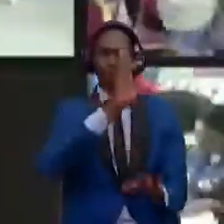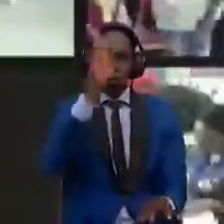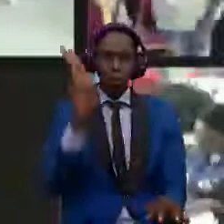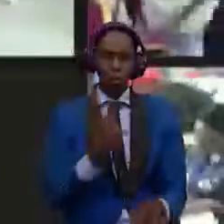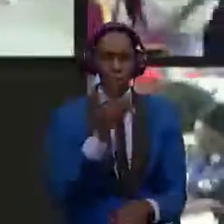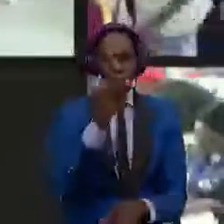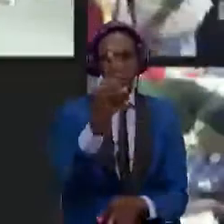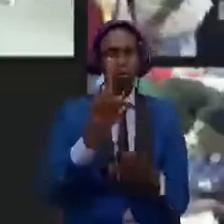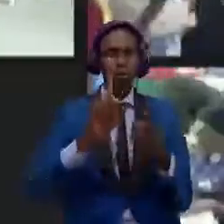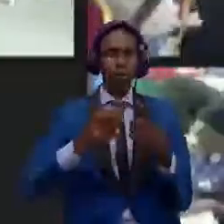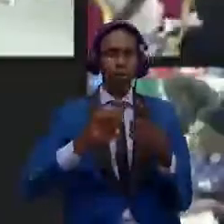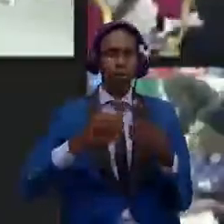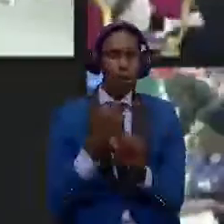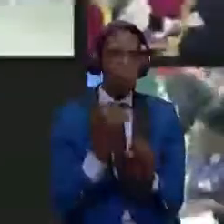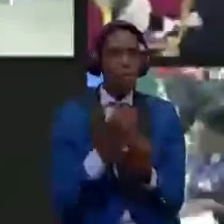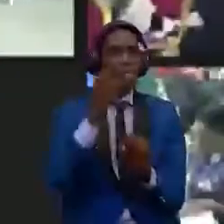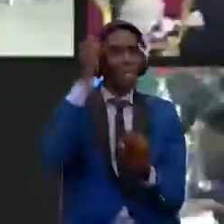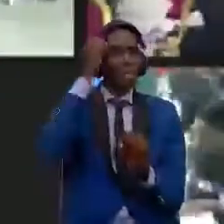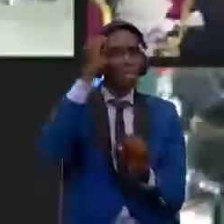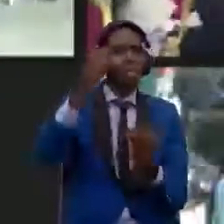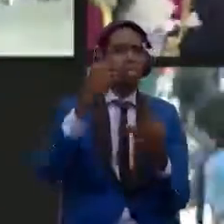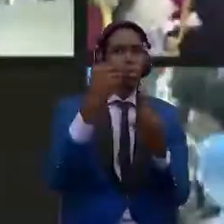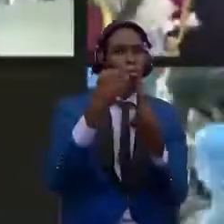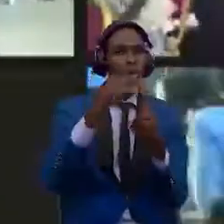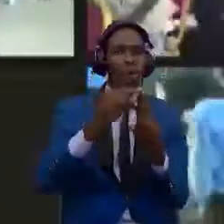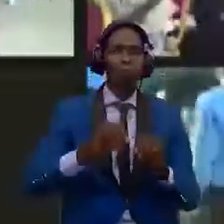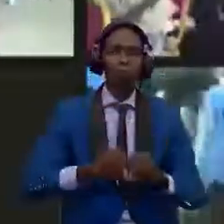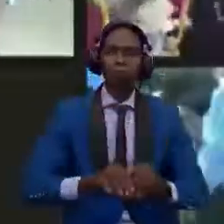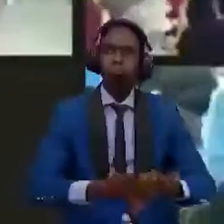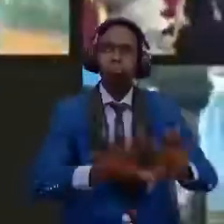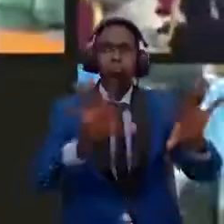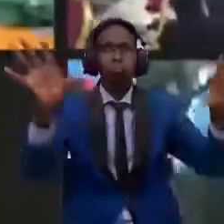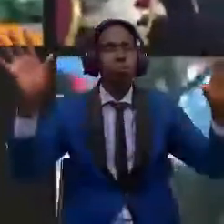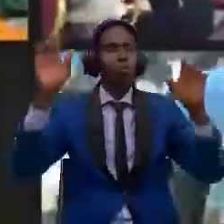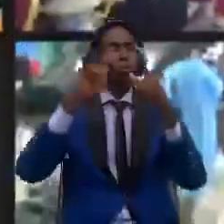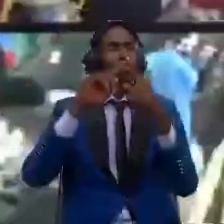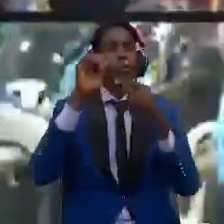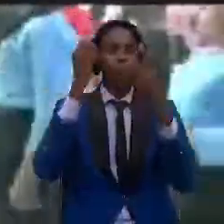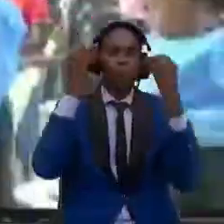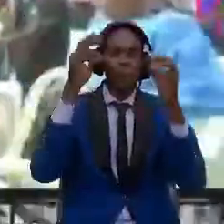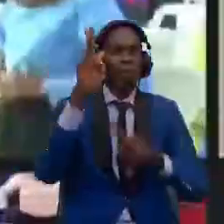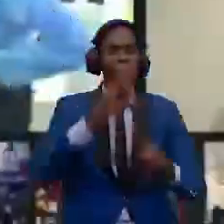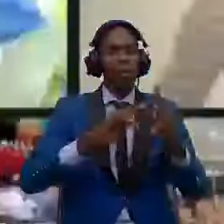make the gospel reach out to many people in our world.